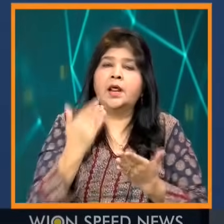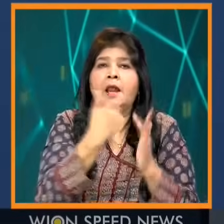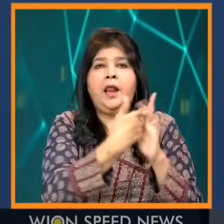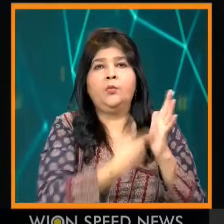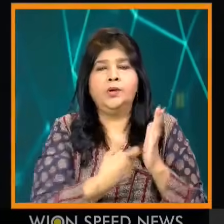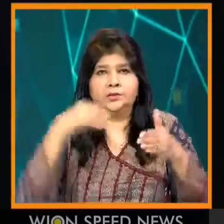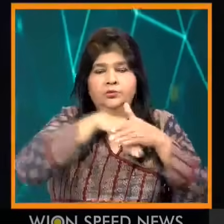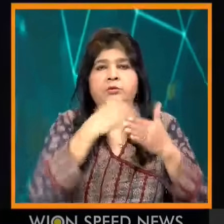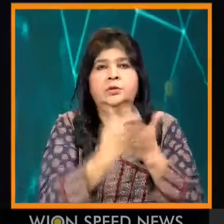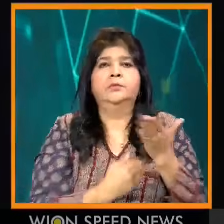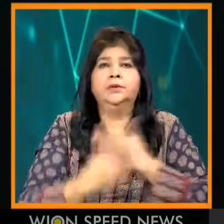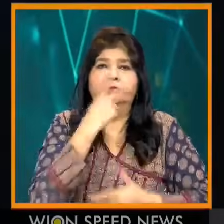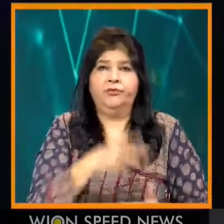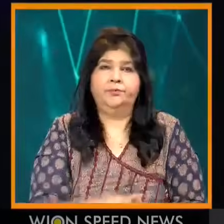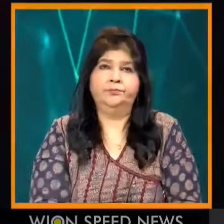regulators.